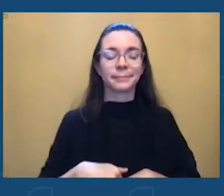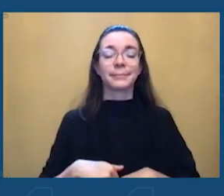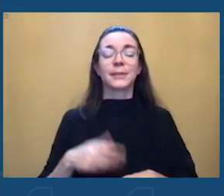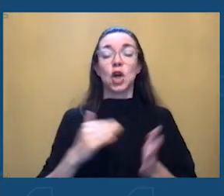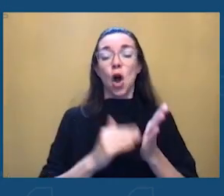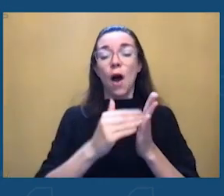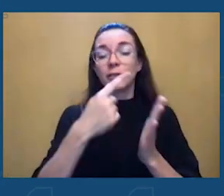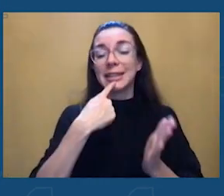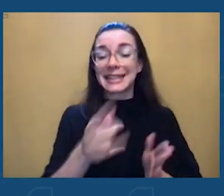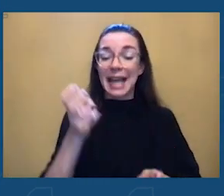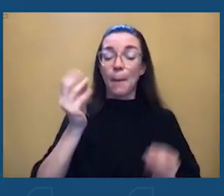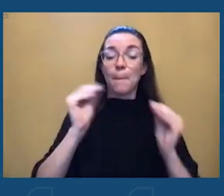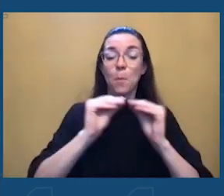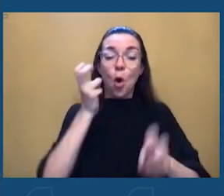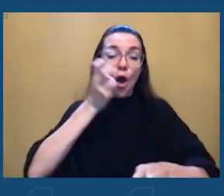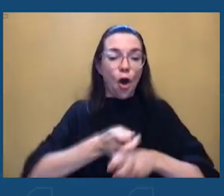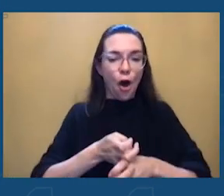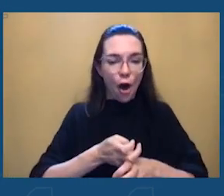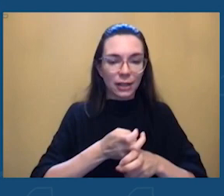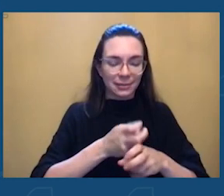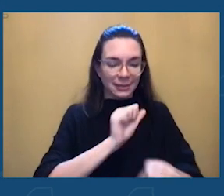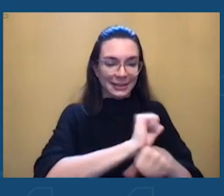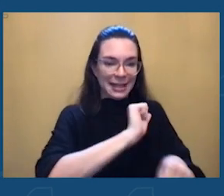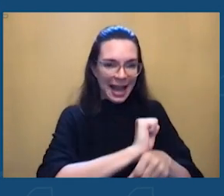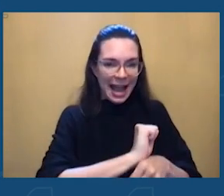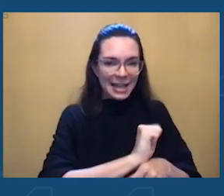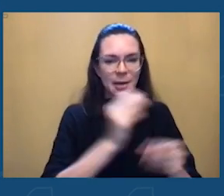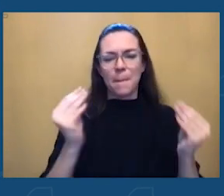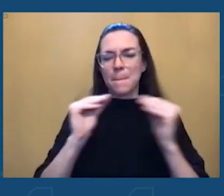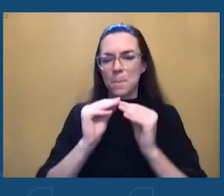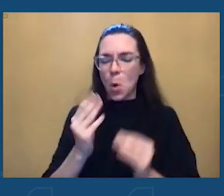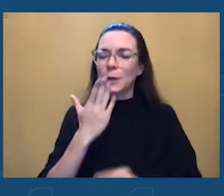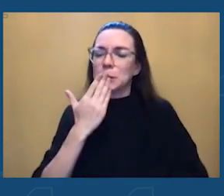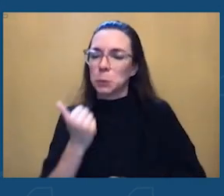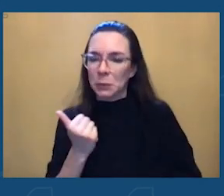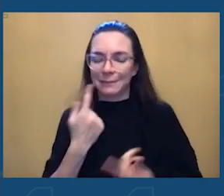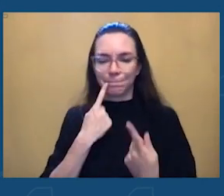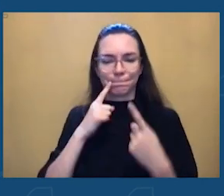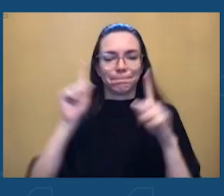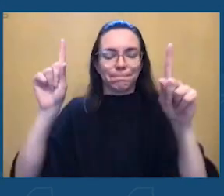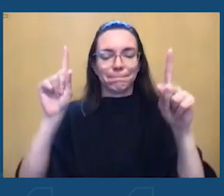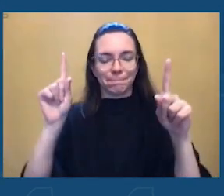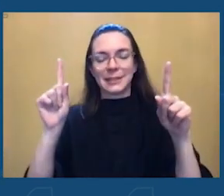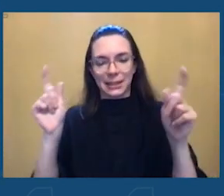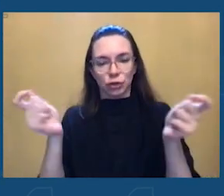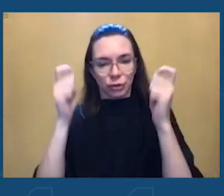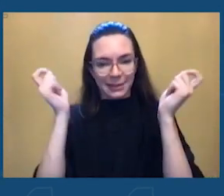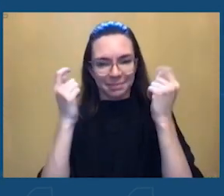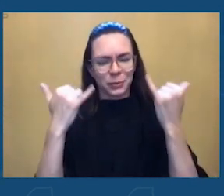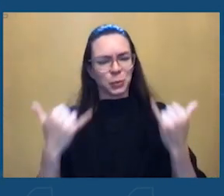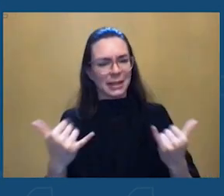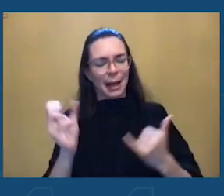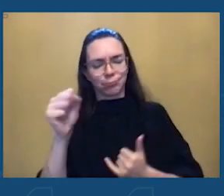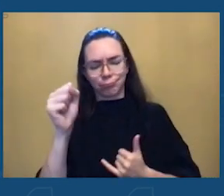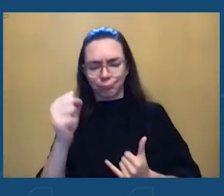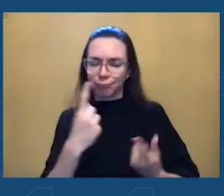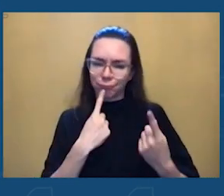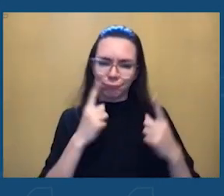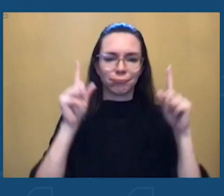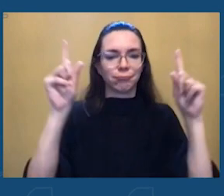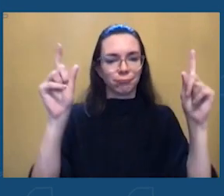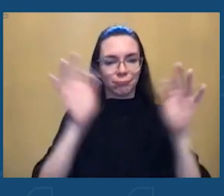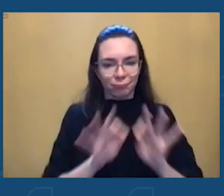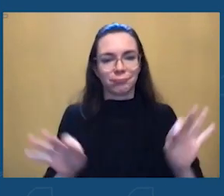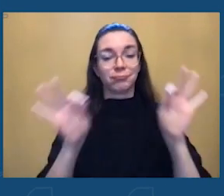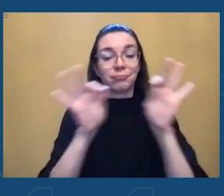the victory. And the victory today is very, very sweet. As we stand here today, we